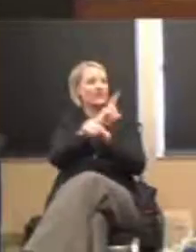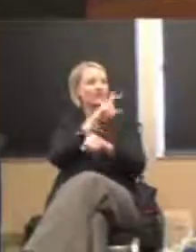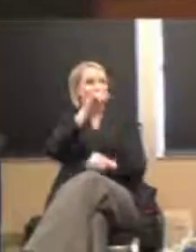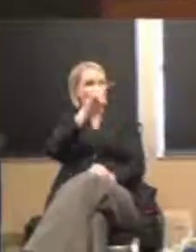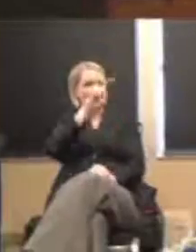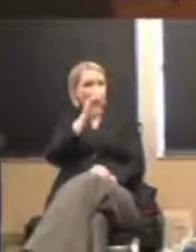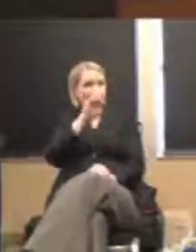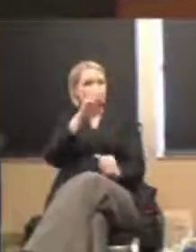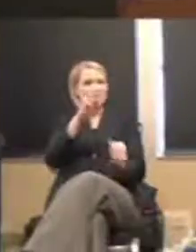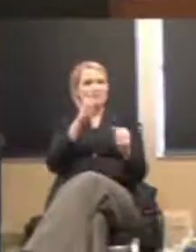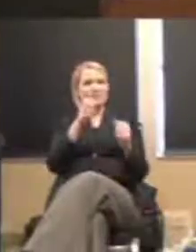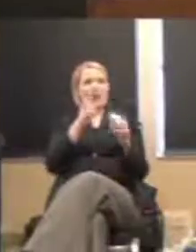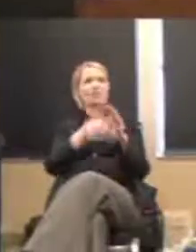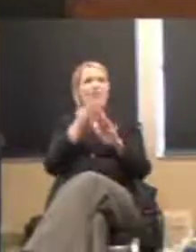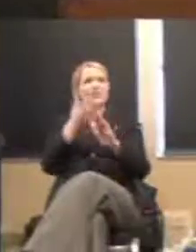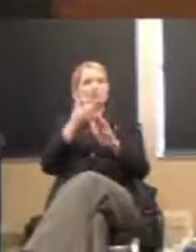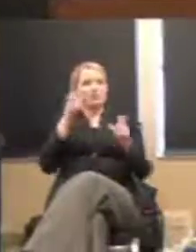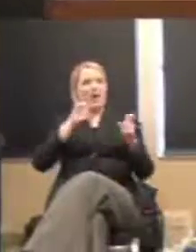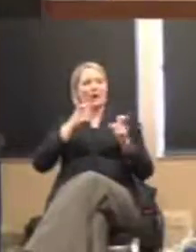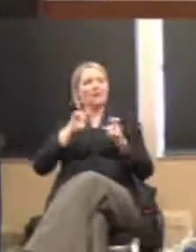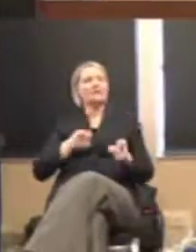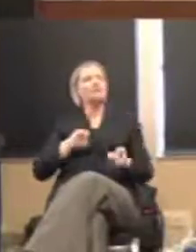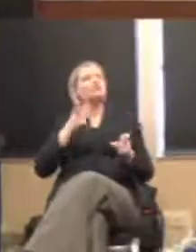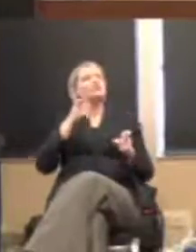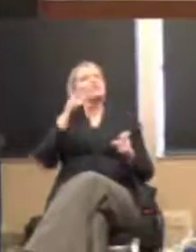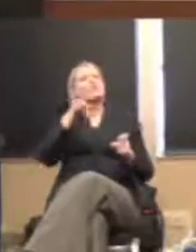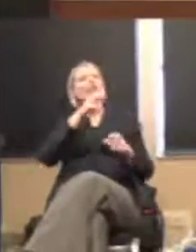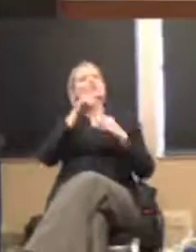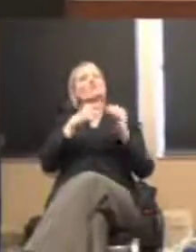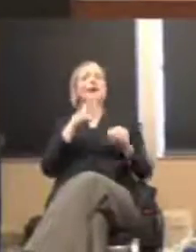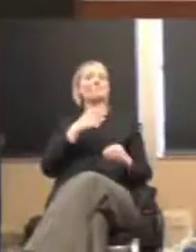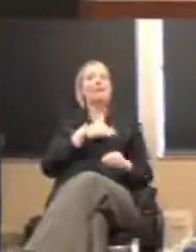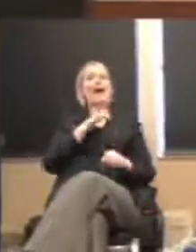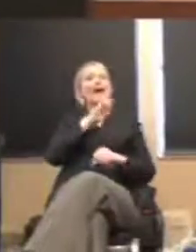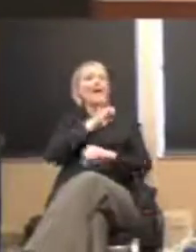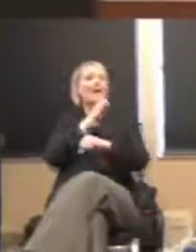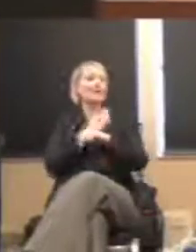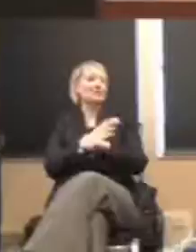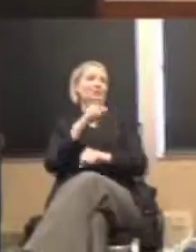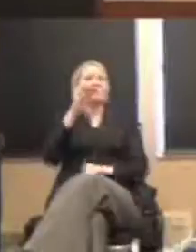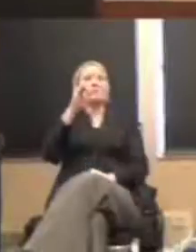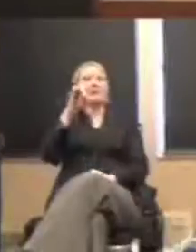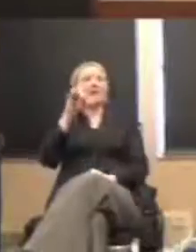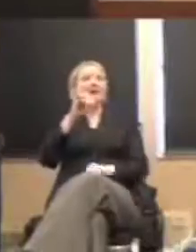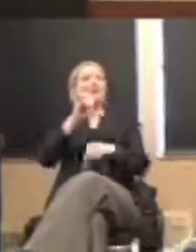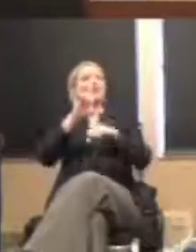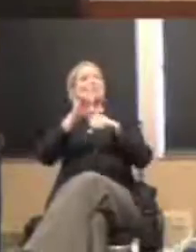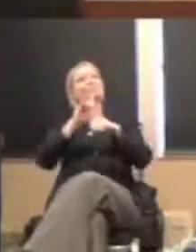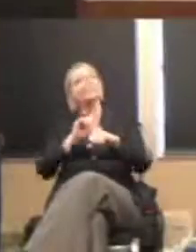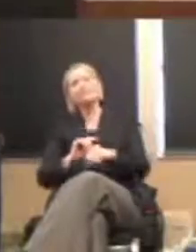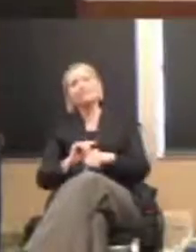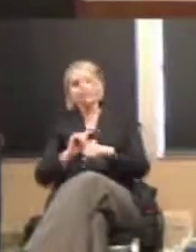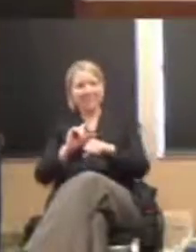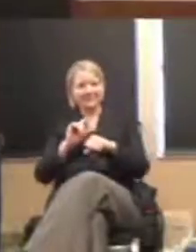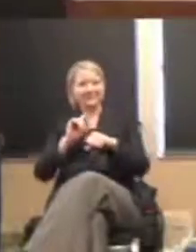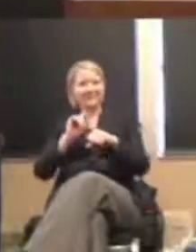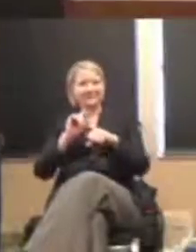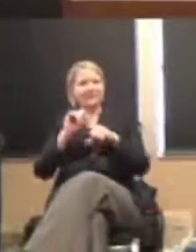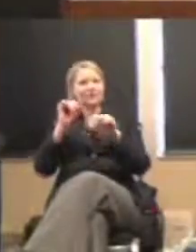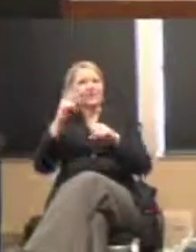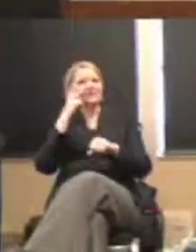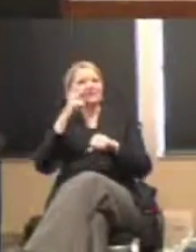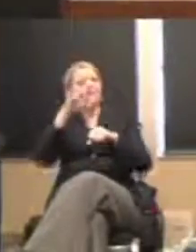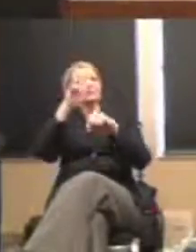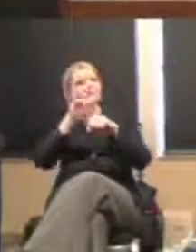She talks about my energy band is getting low, and it sinks into the